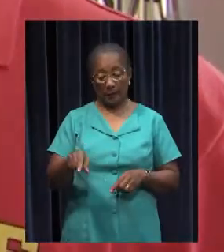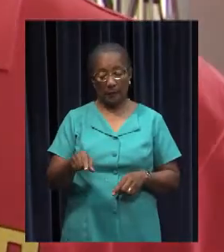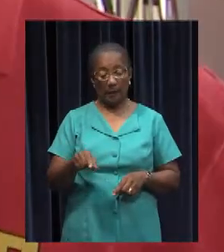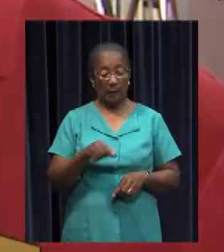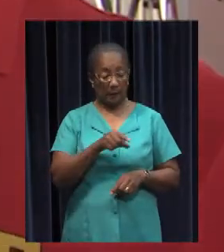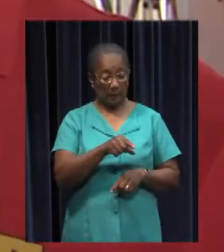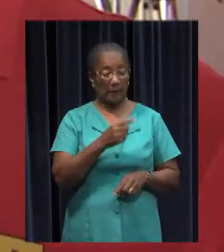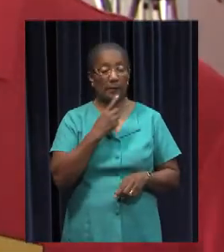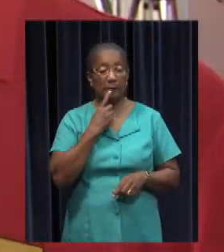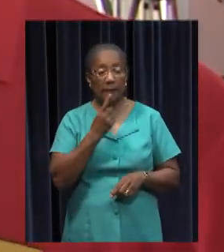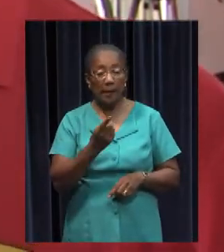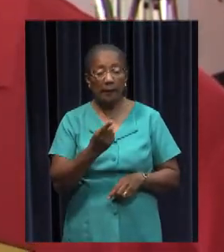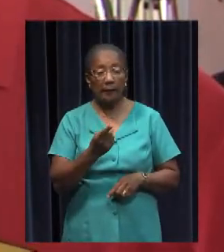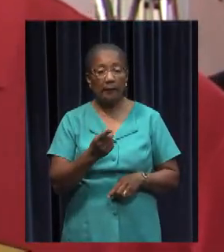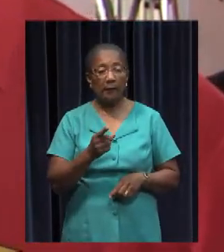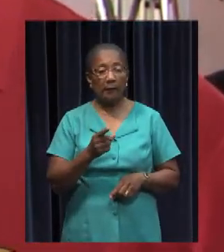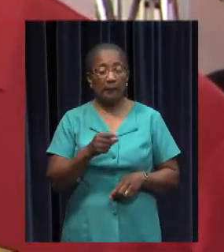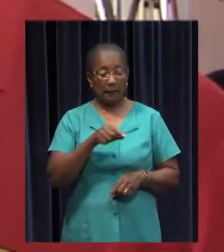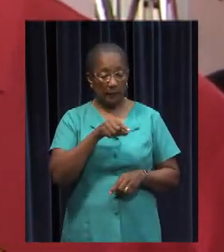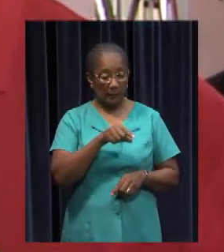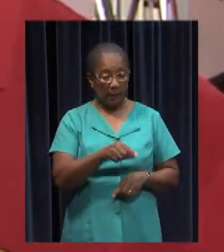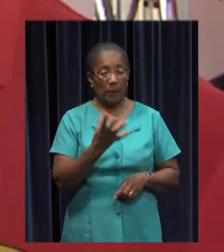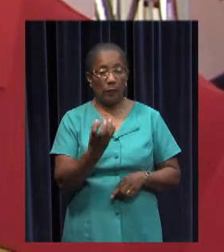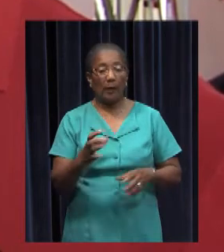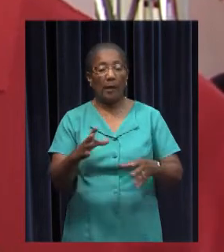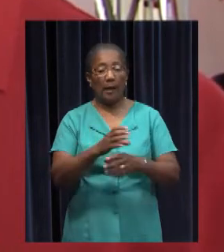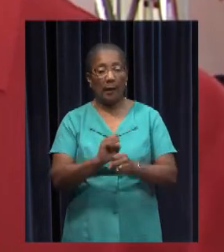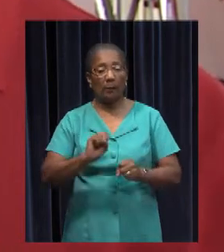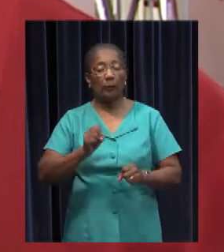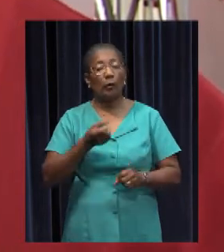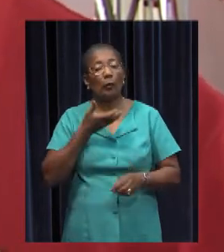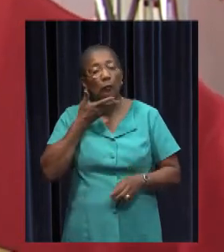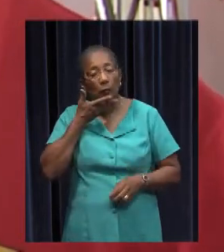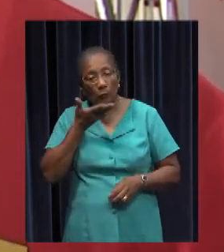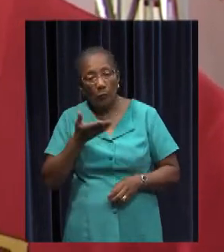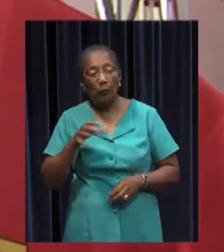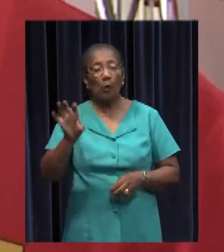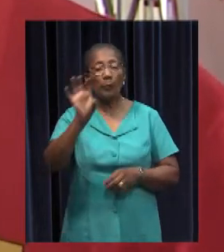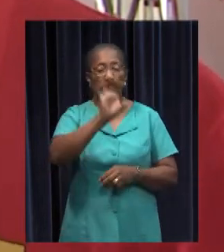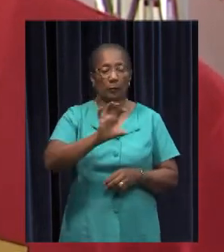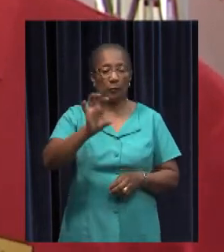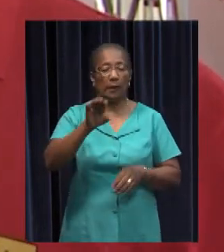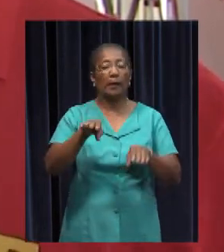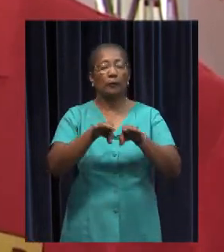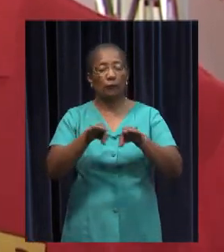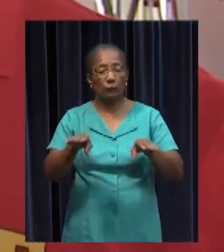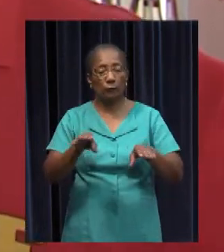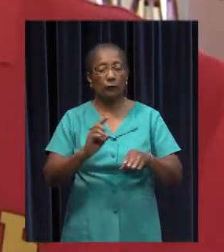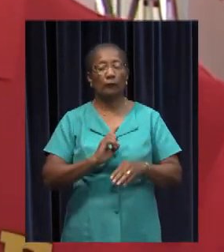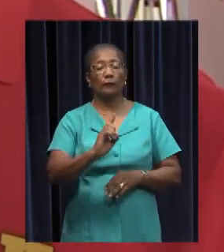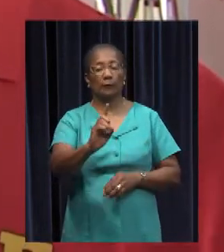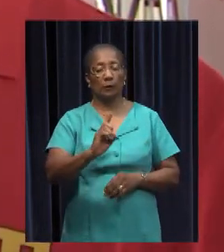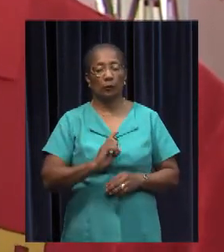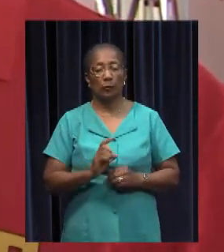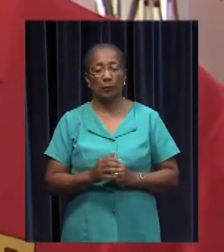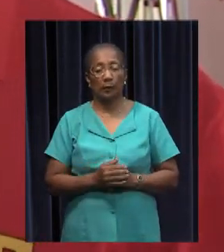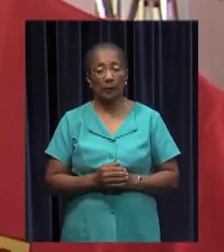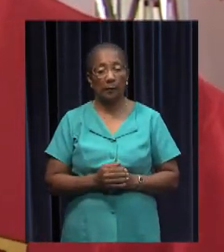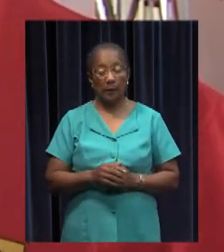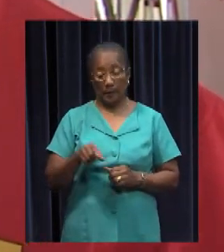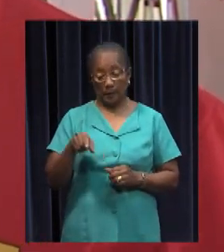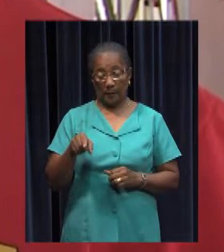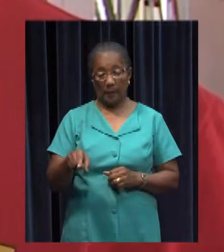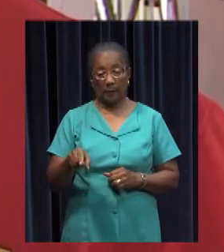Obet Kanapay, who is nominated, indicates that he is ready to present the youth at the regional